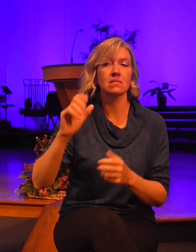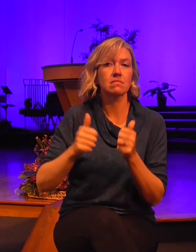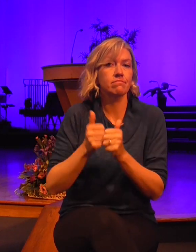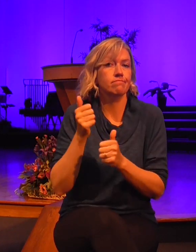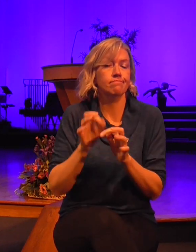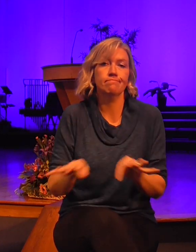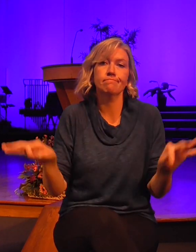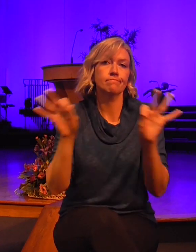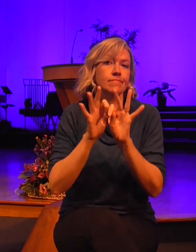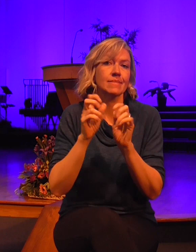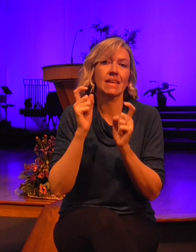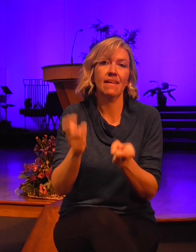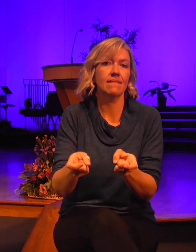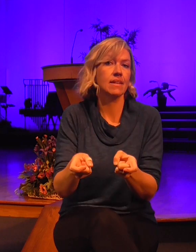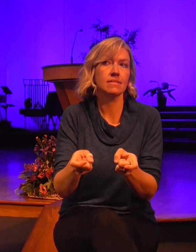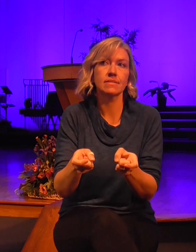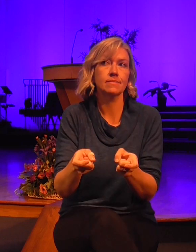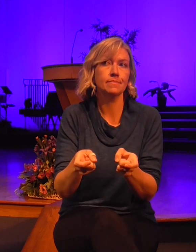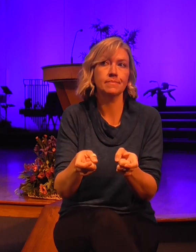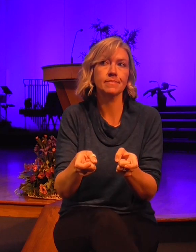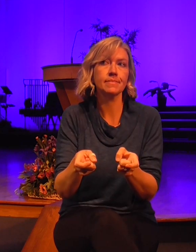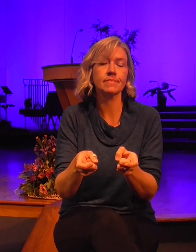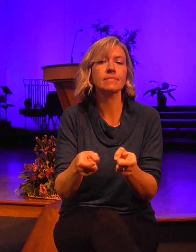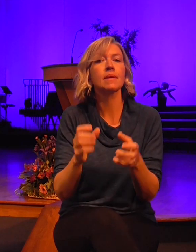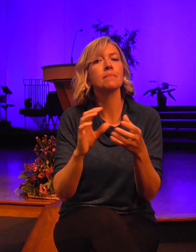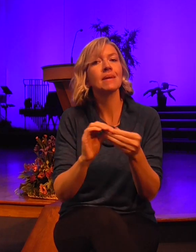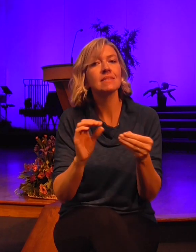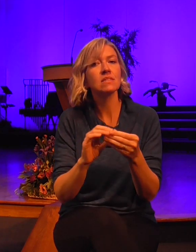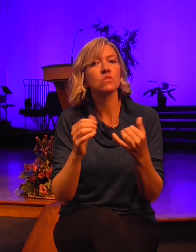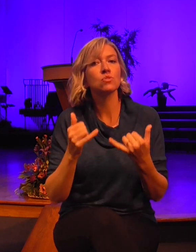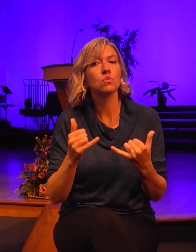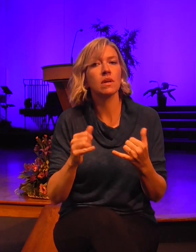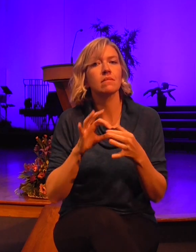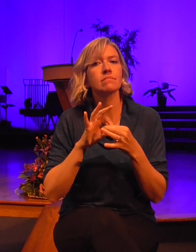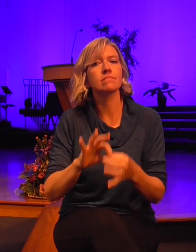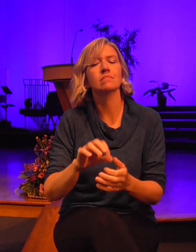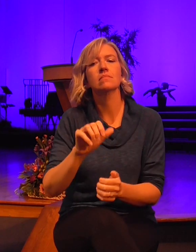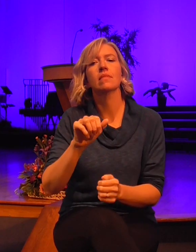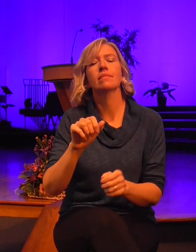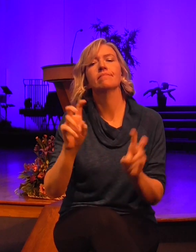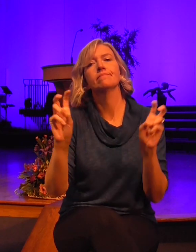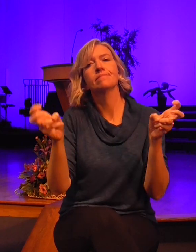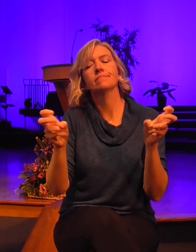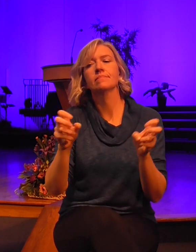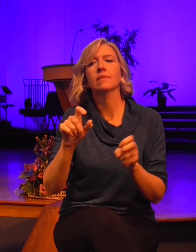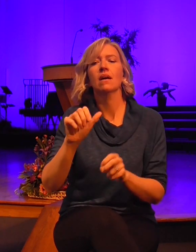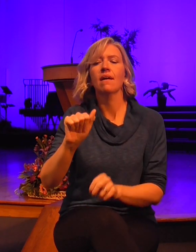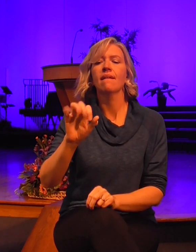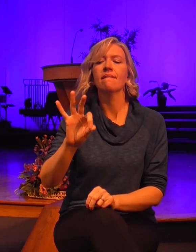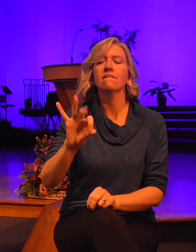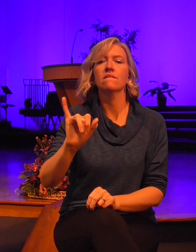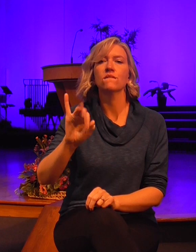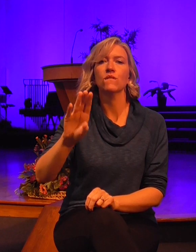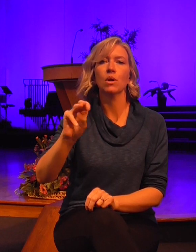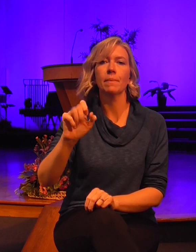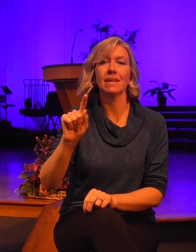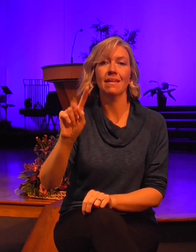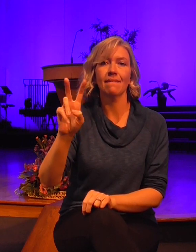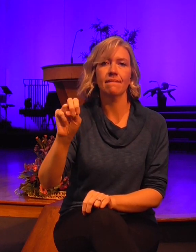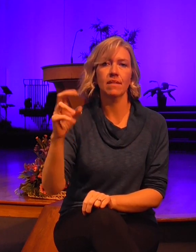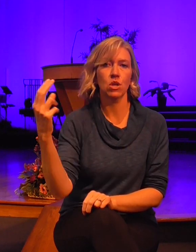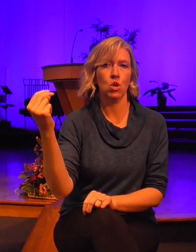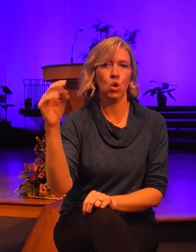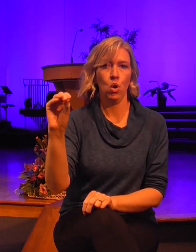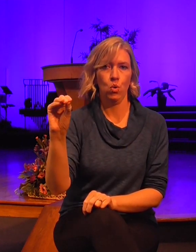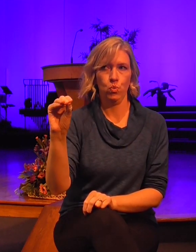gift. The message today is the affirmative no. No as affirmation. But before I get